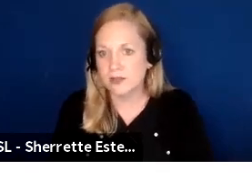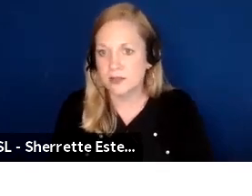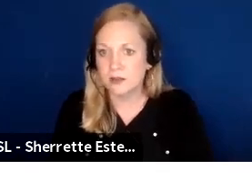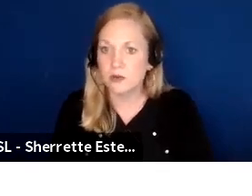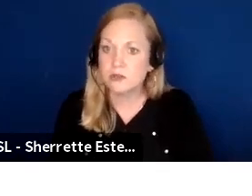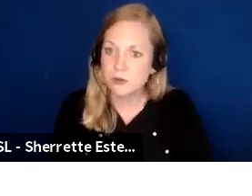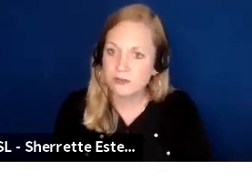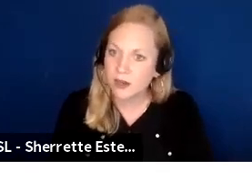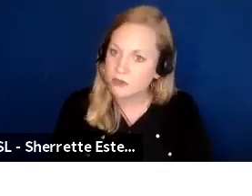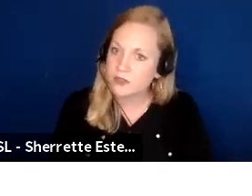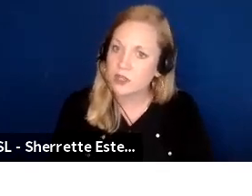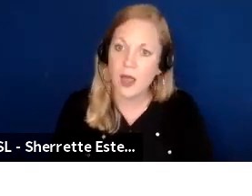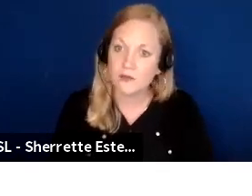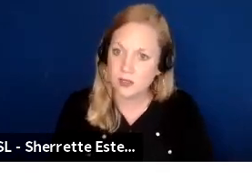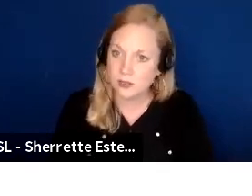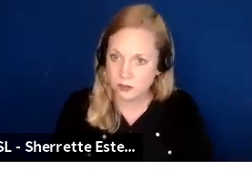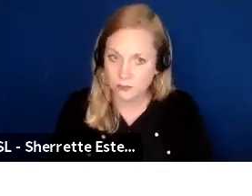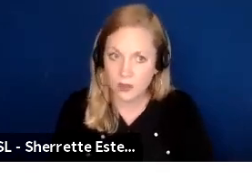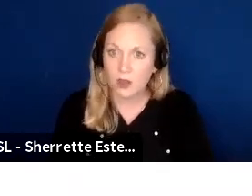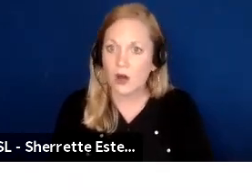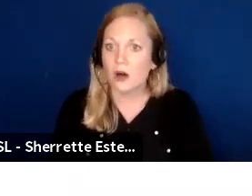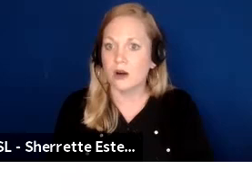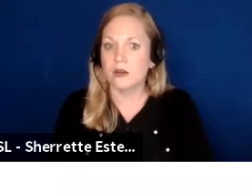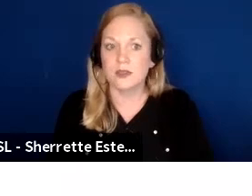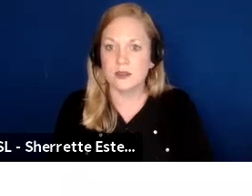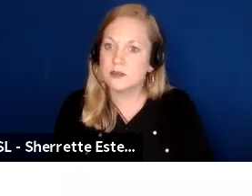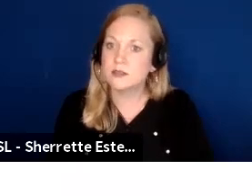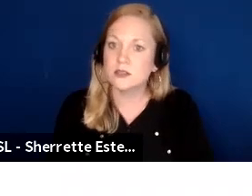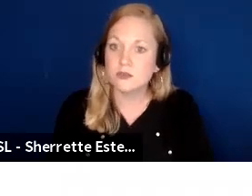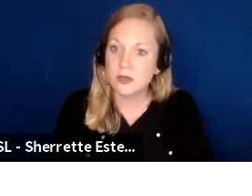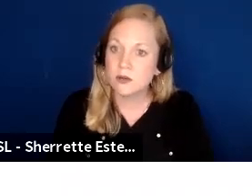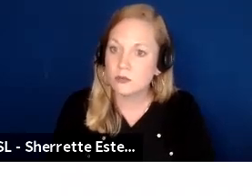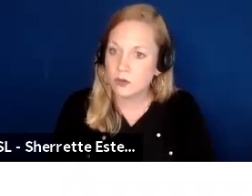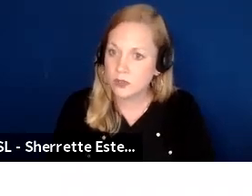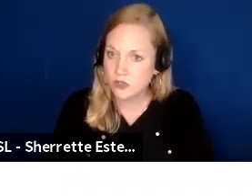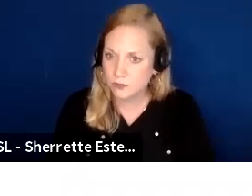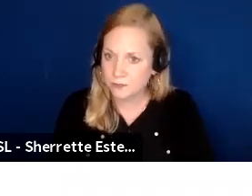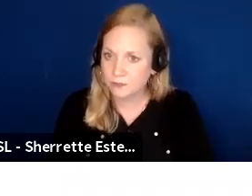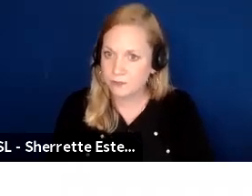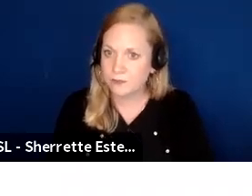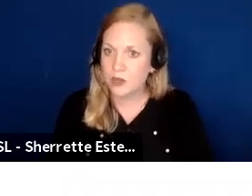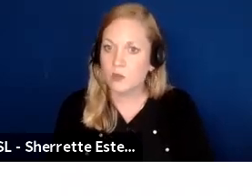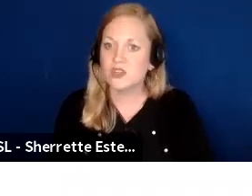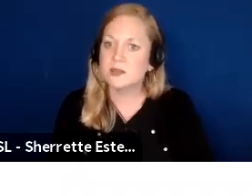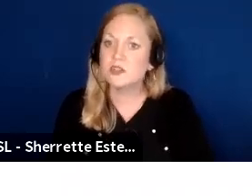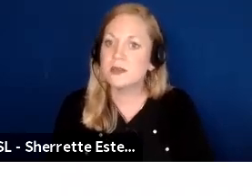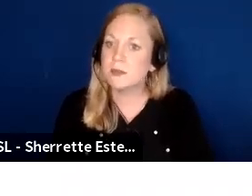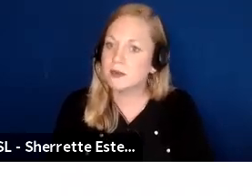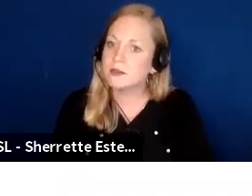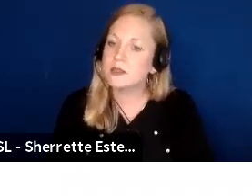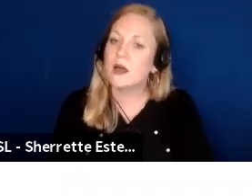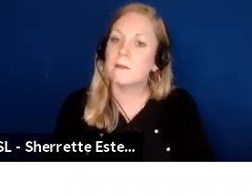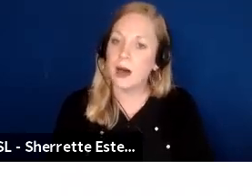inclusion process. Those three factors that you have to consider are the sensory reach, which